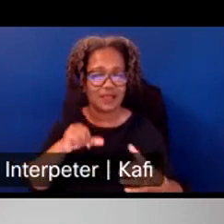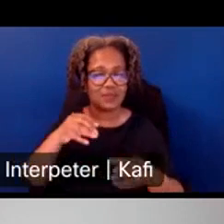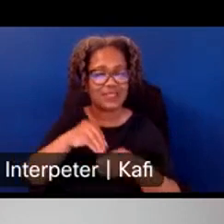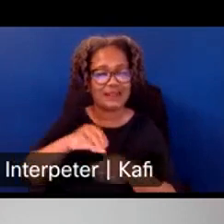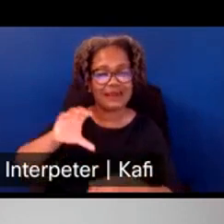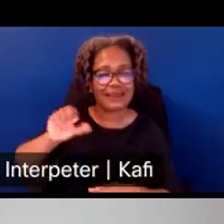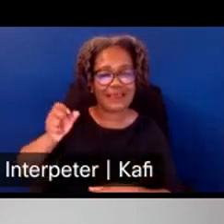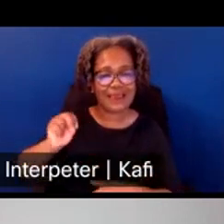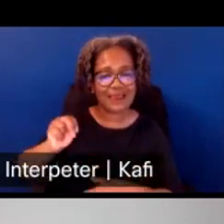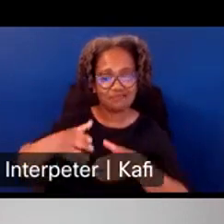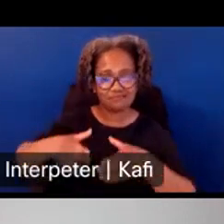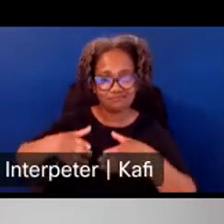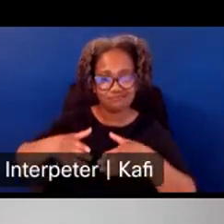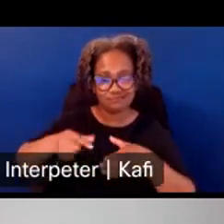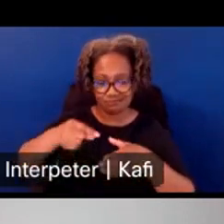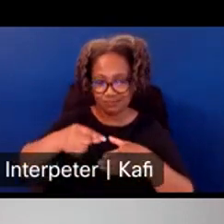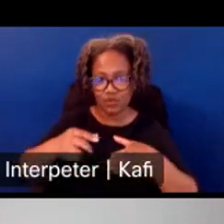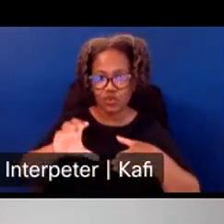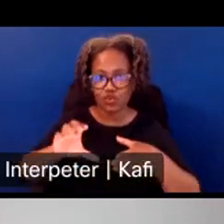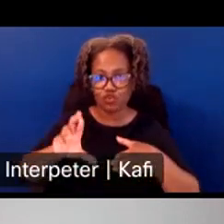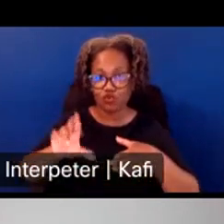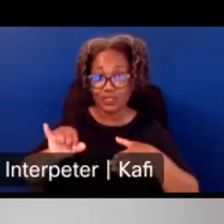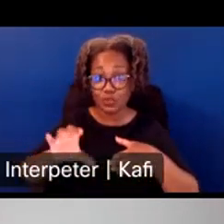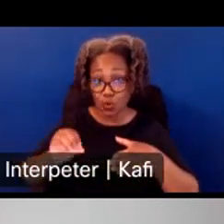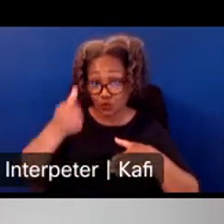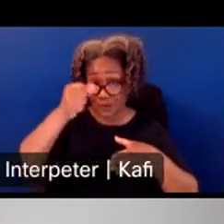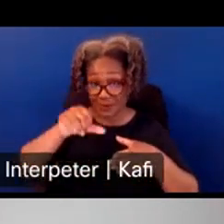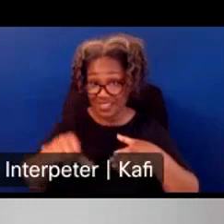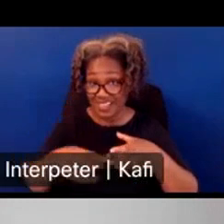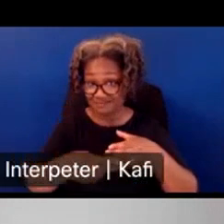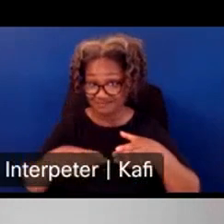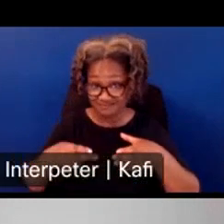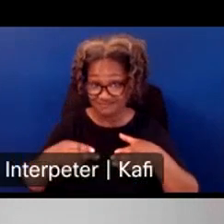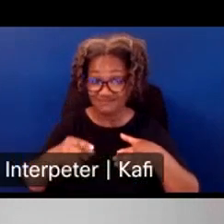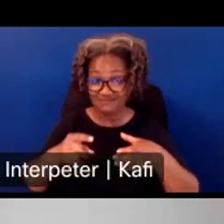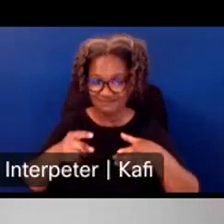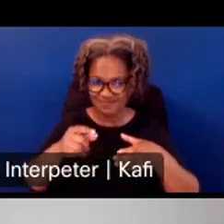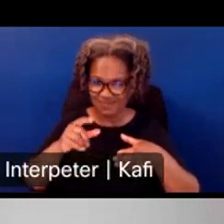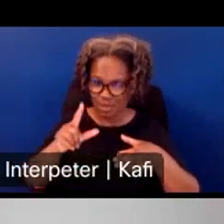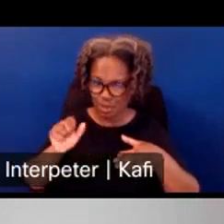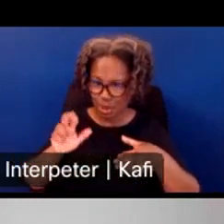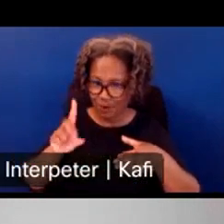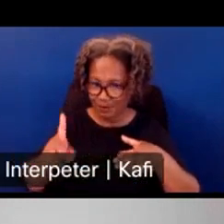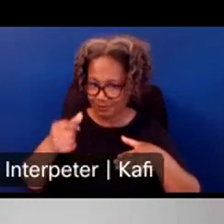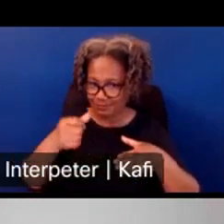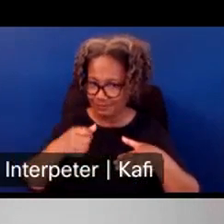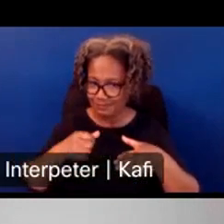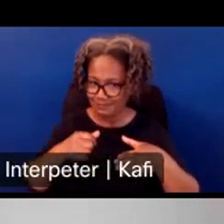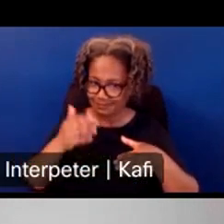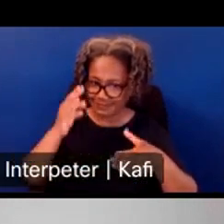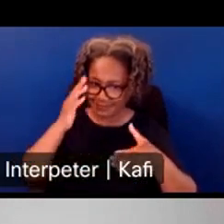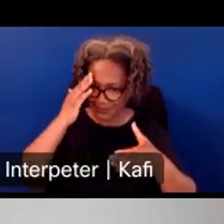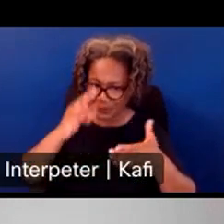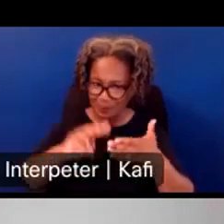day. I'm dating myself. But whatever was going on with her head after she put